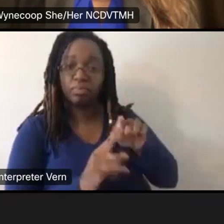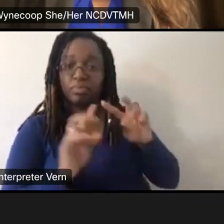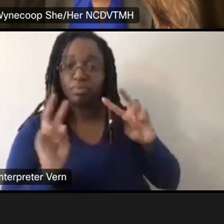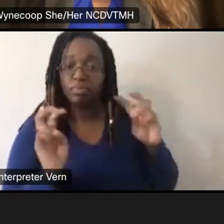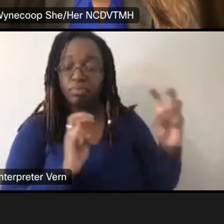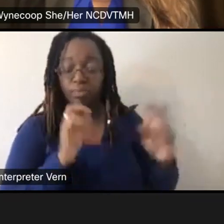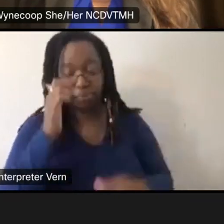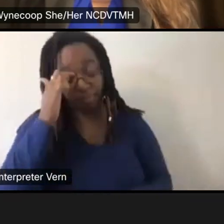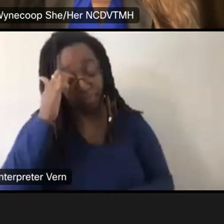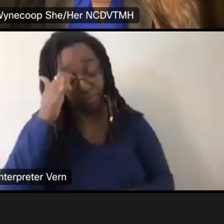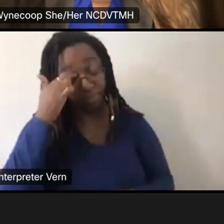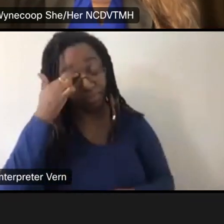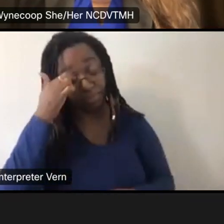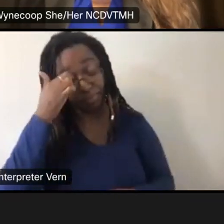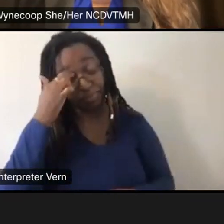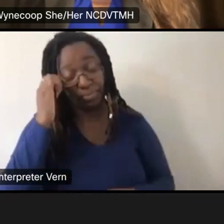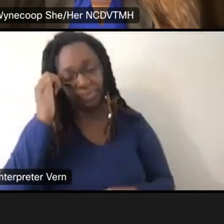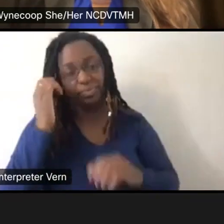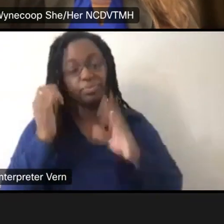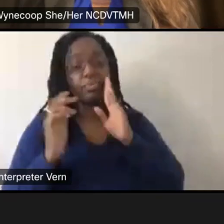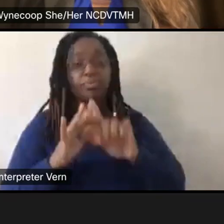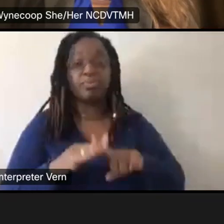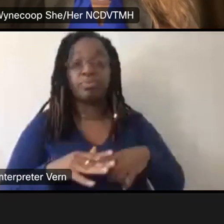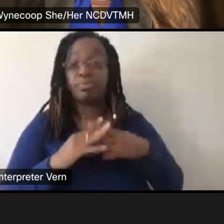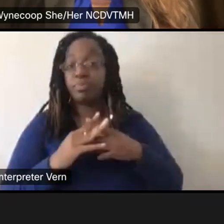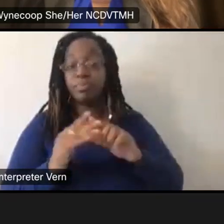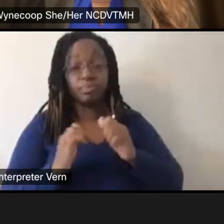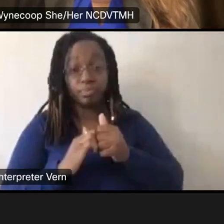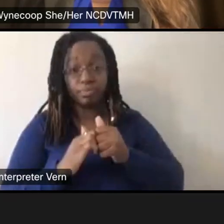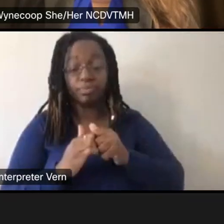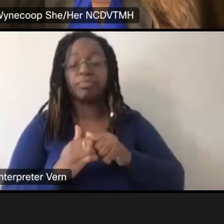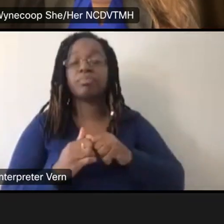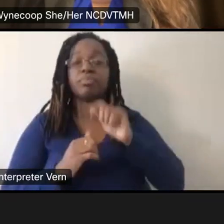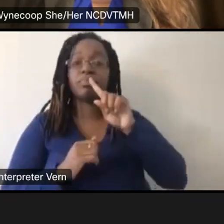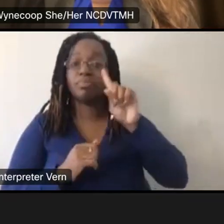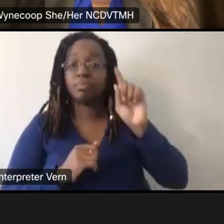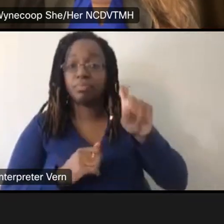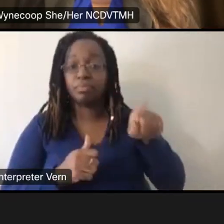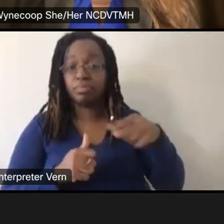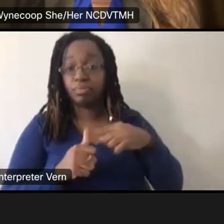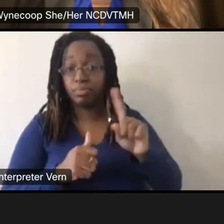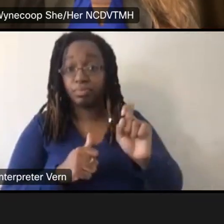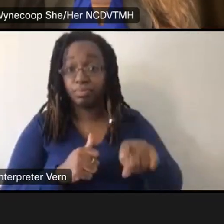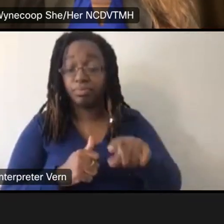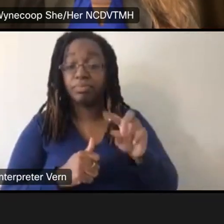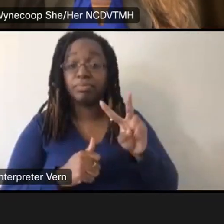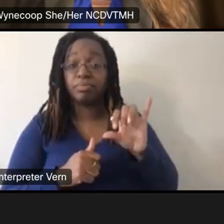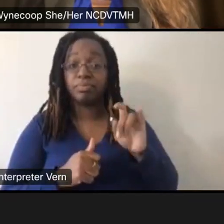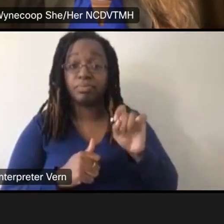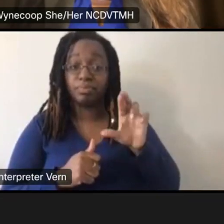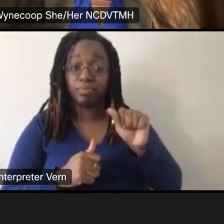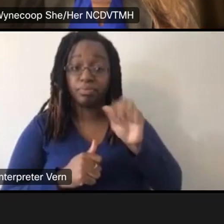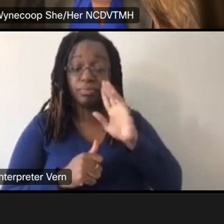So I want to start off by asking the first question of today. And Victoria, I'm going to start off by